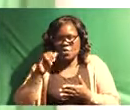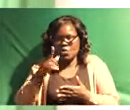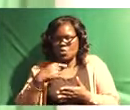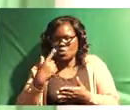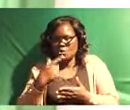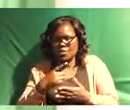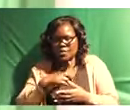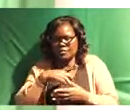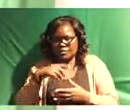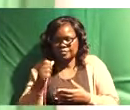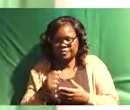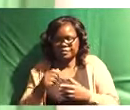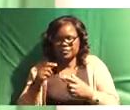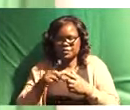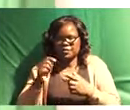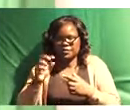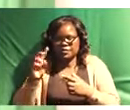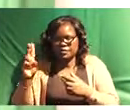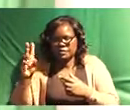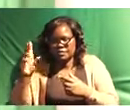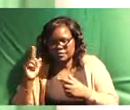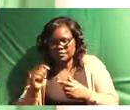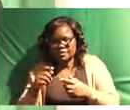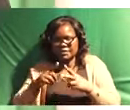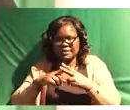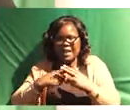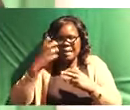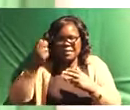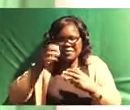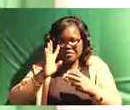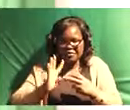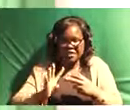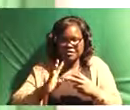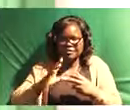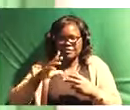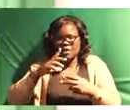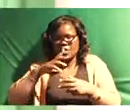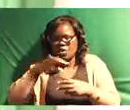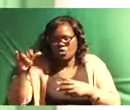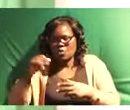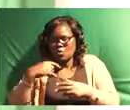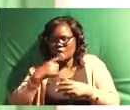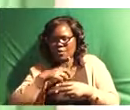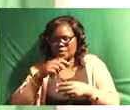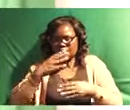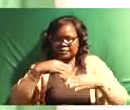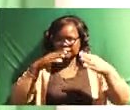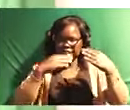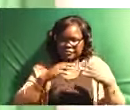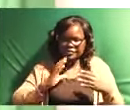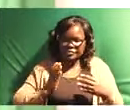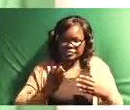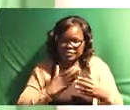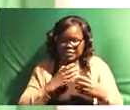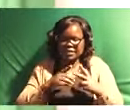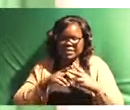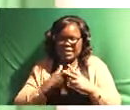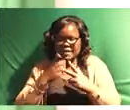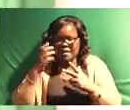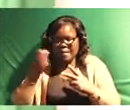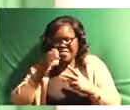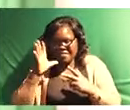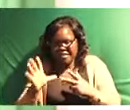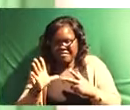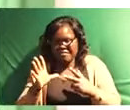ambao wanaenda katika TVET kuanzia mwezi wa tano na wale ambao wataenda katika universities zetu kuanzia mwezi wa